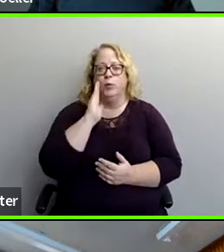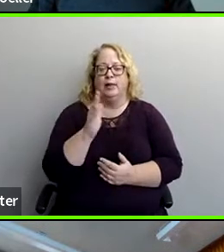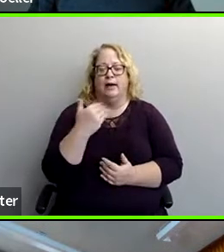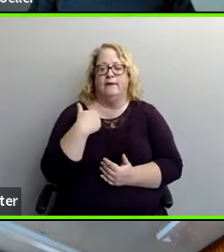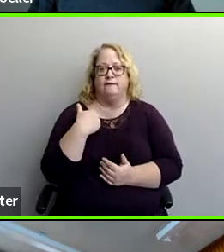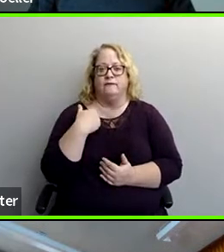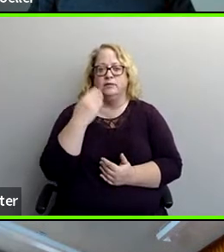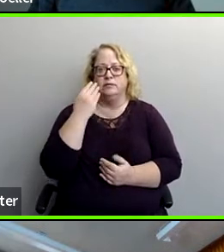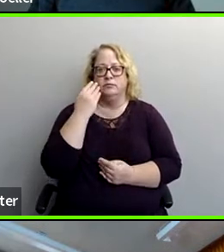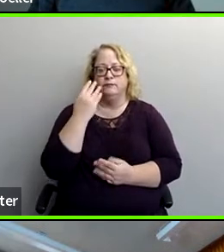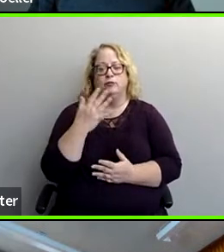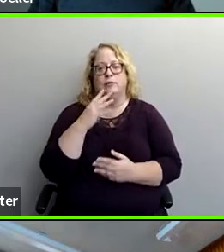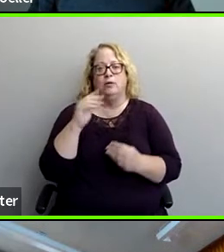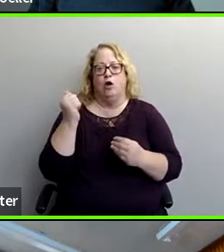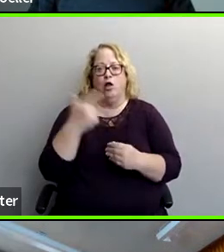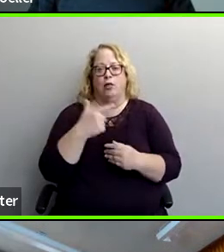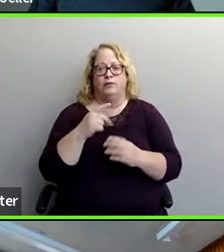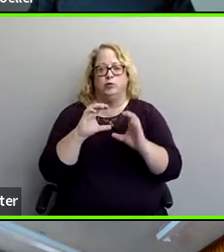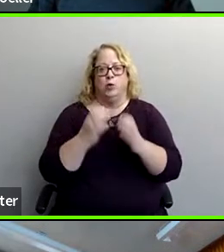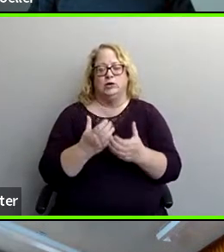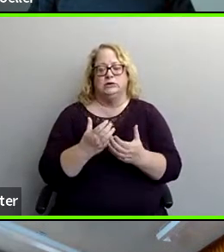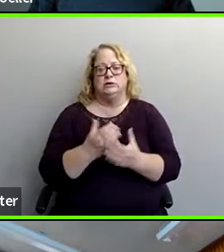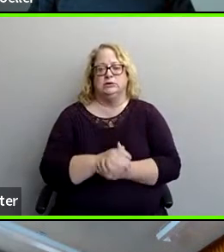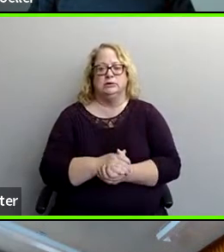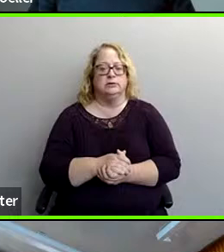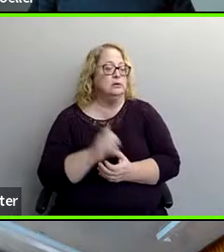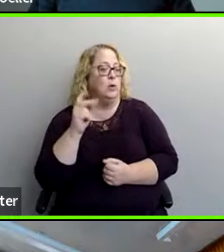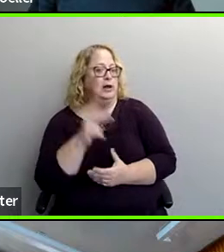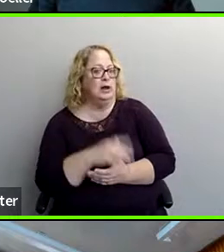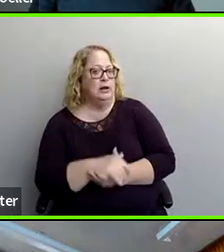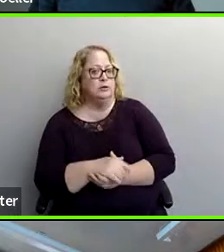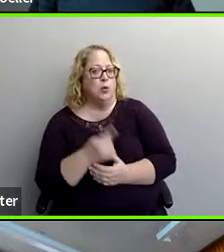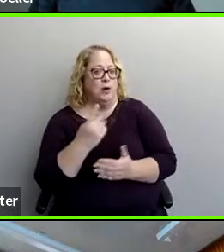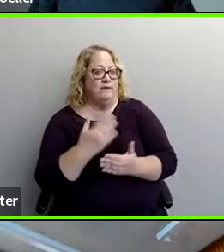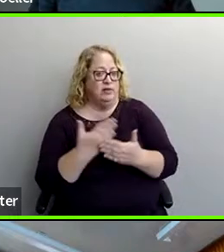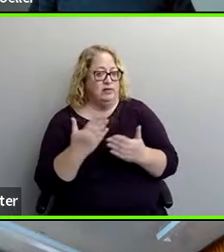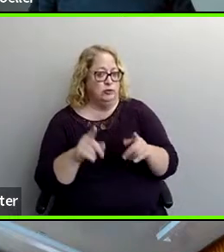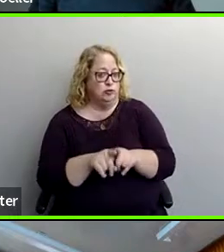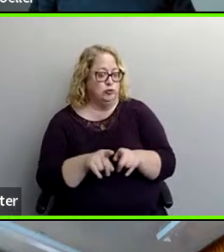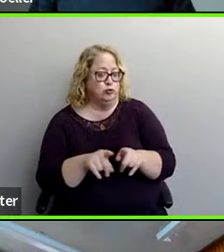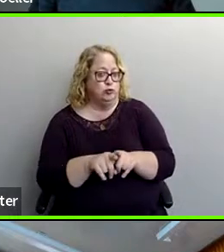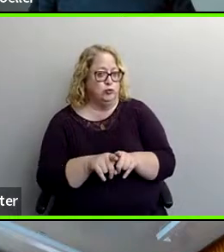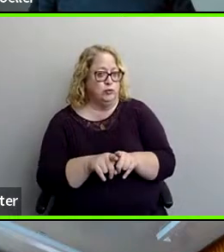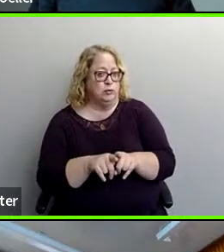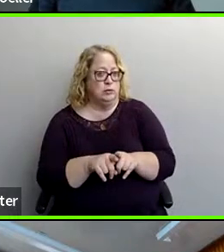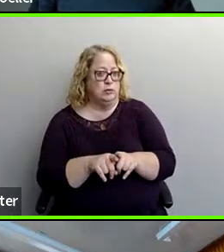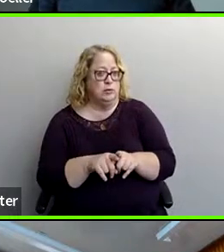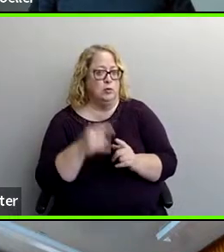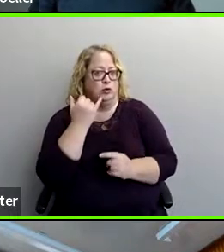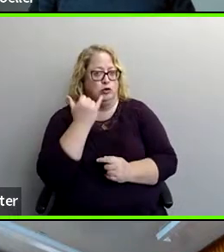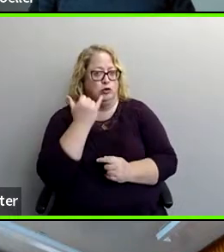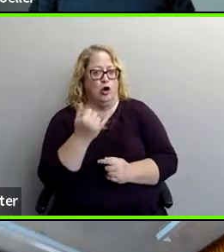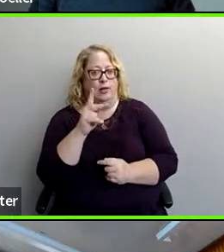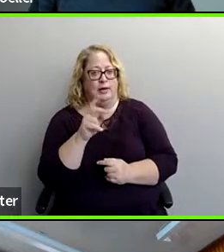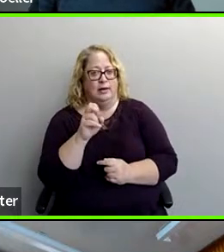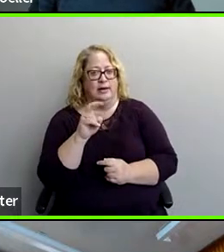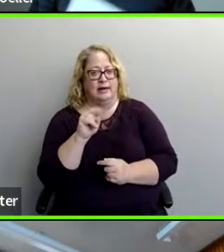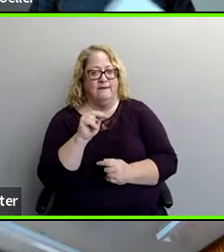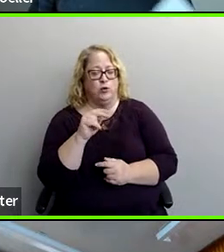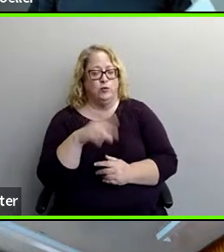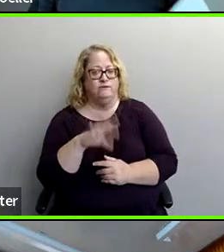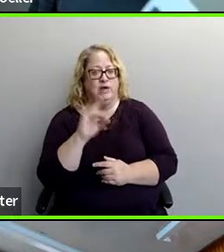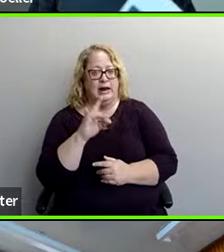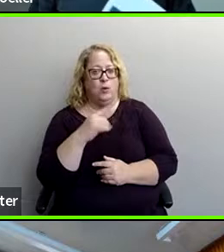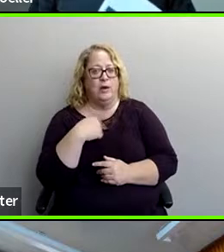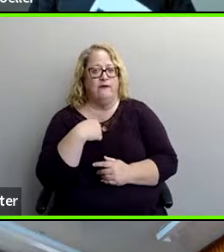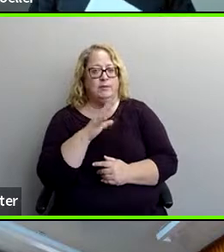the information on participation courses. So one of the things too, and I guess I was going to call Kevin to find out, I